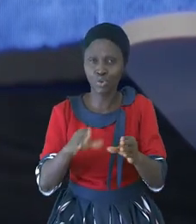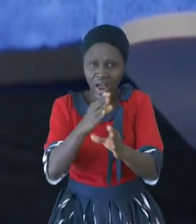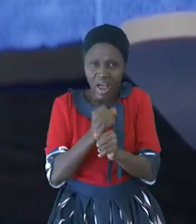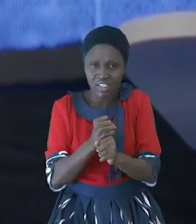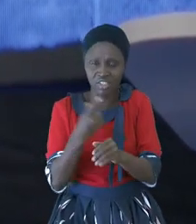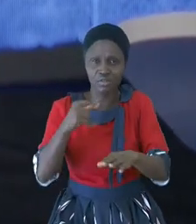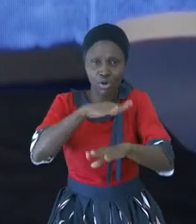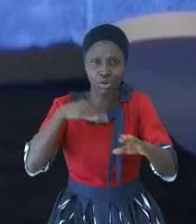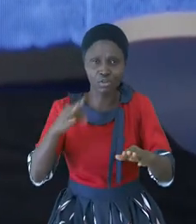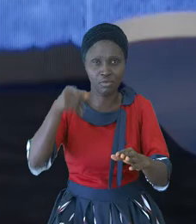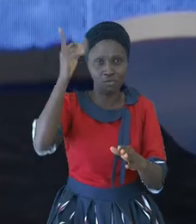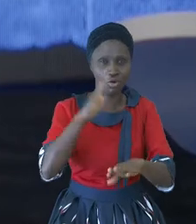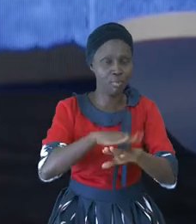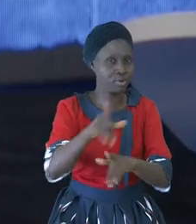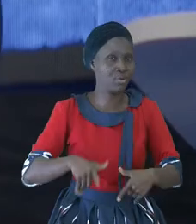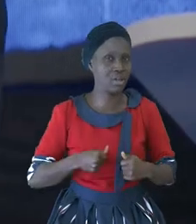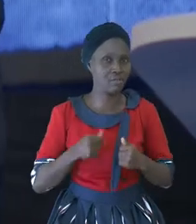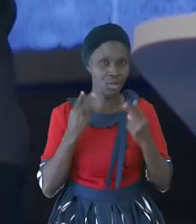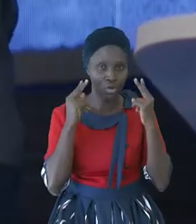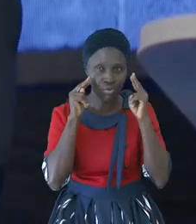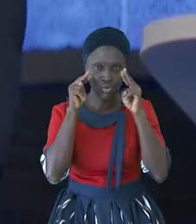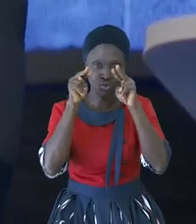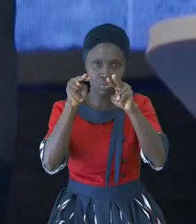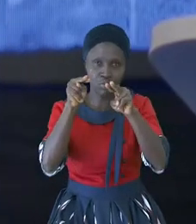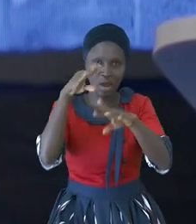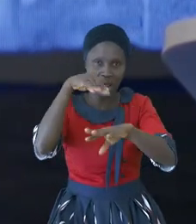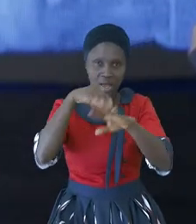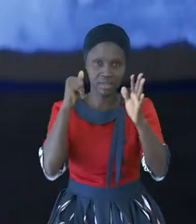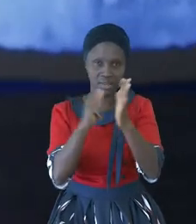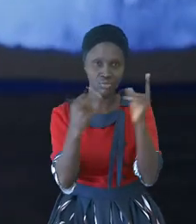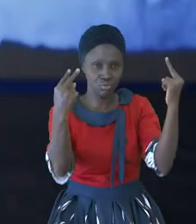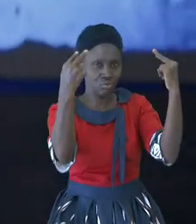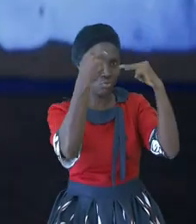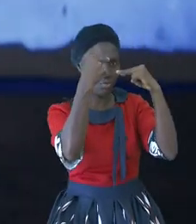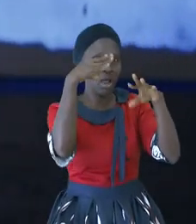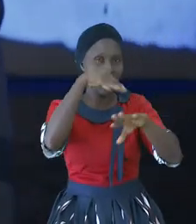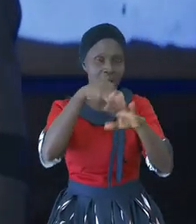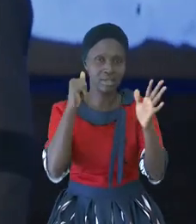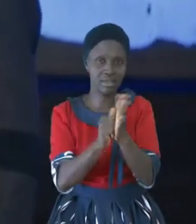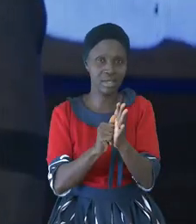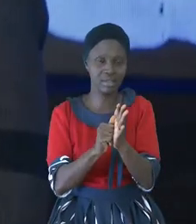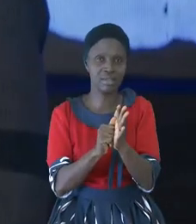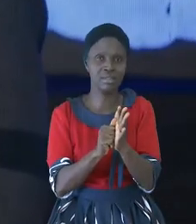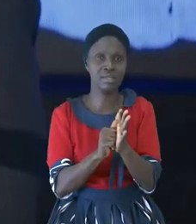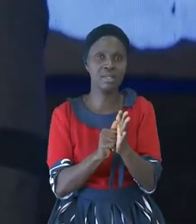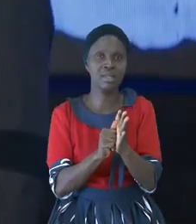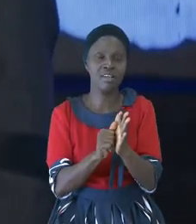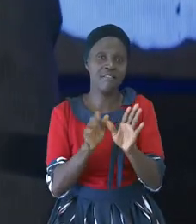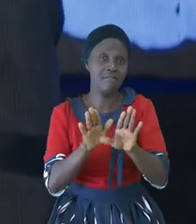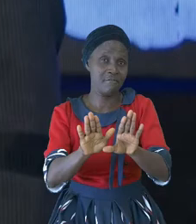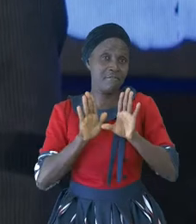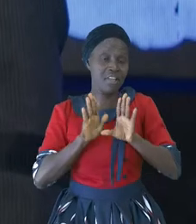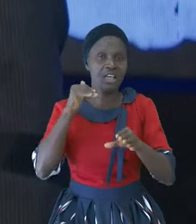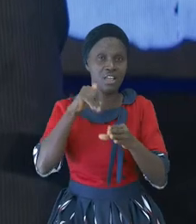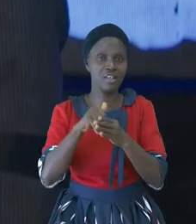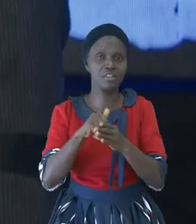fear in the face and arise and do it. And when that spirit of fear knows that